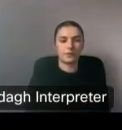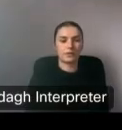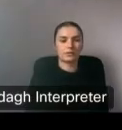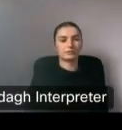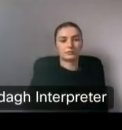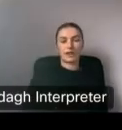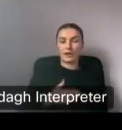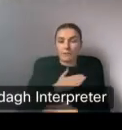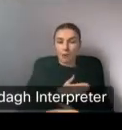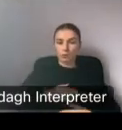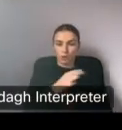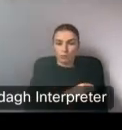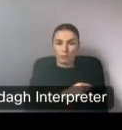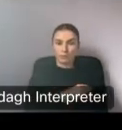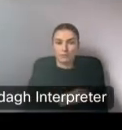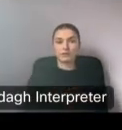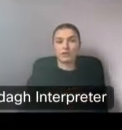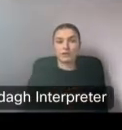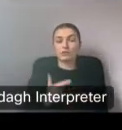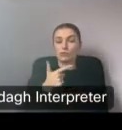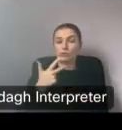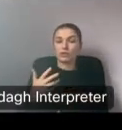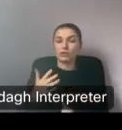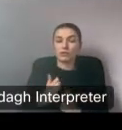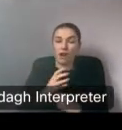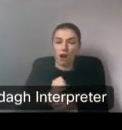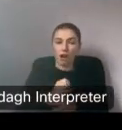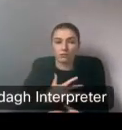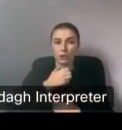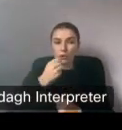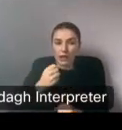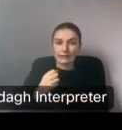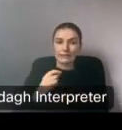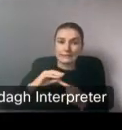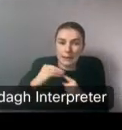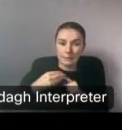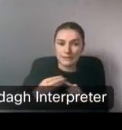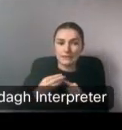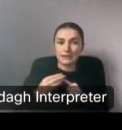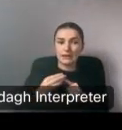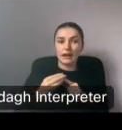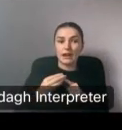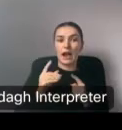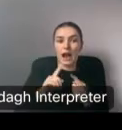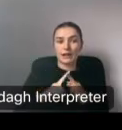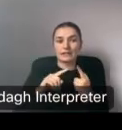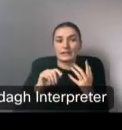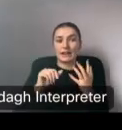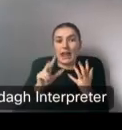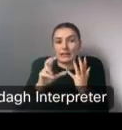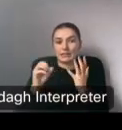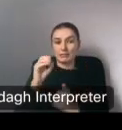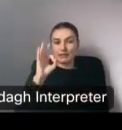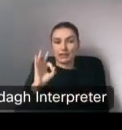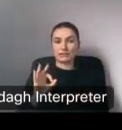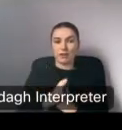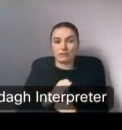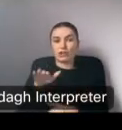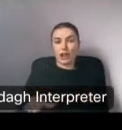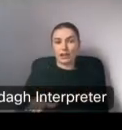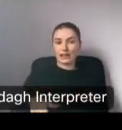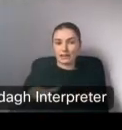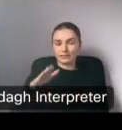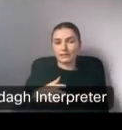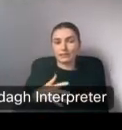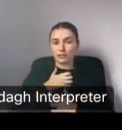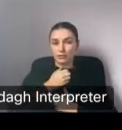depression. 2/3 of all suicide attempts, 64% of adult suicide attempts, and 80% of child adolescent suicide attempts are attributable